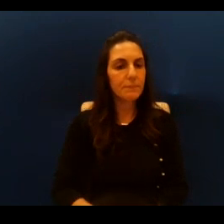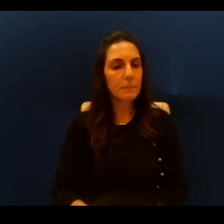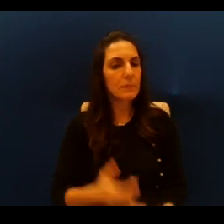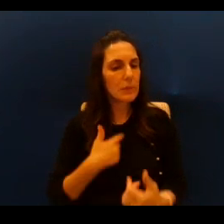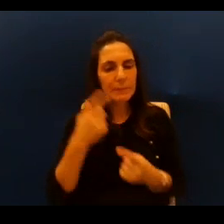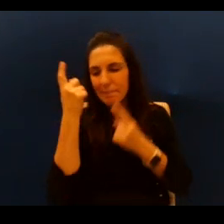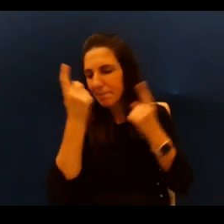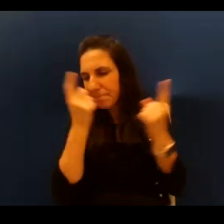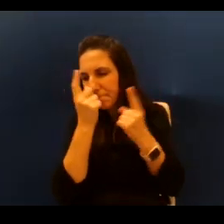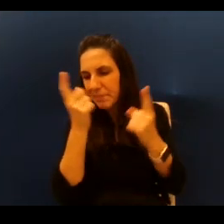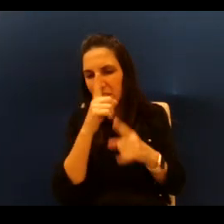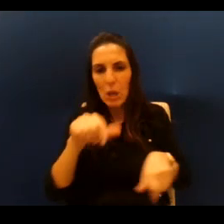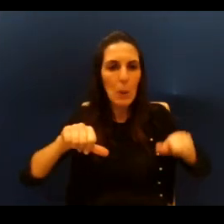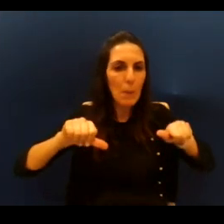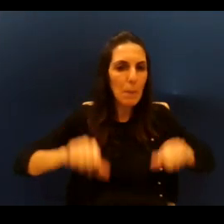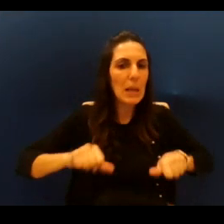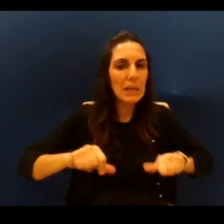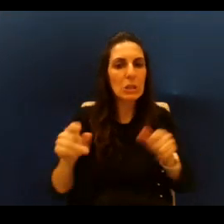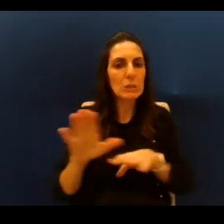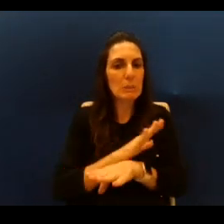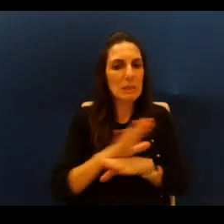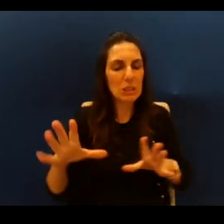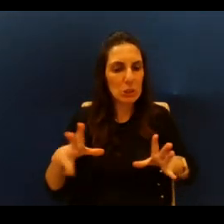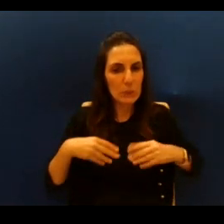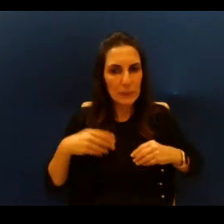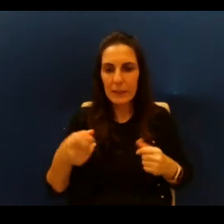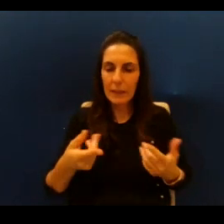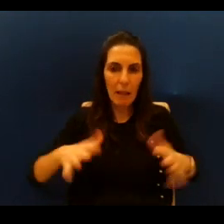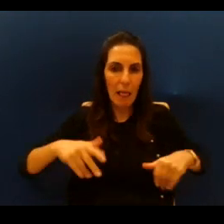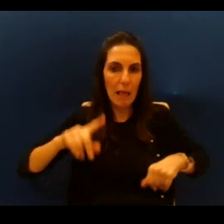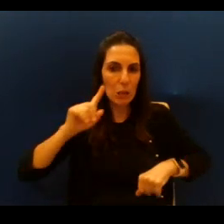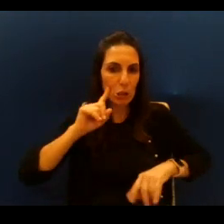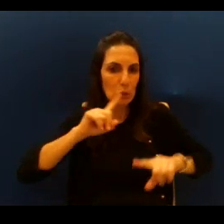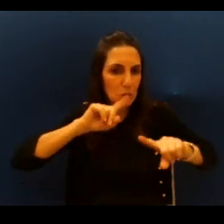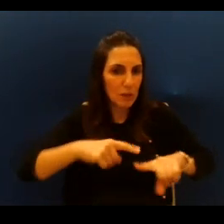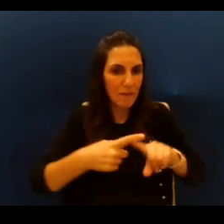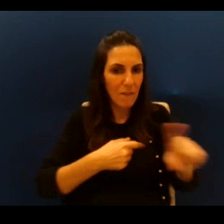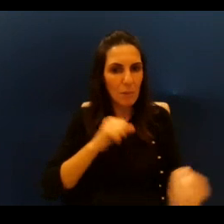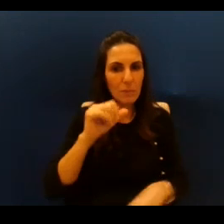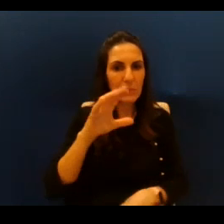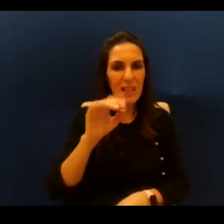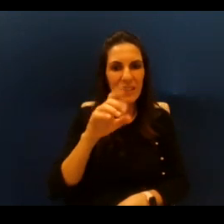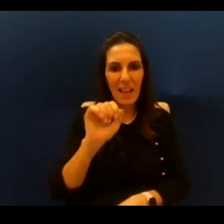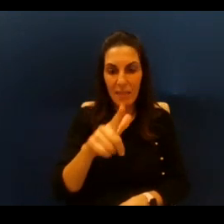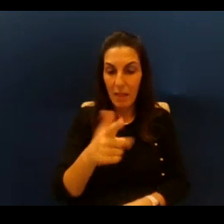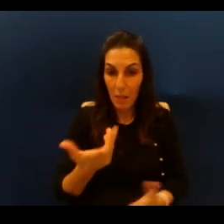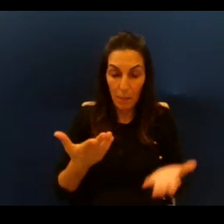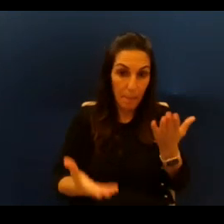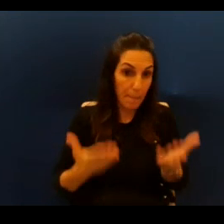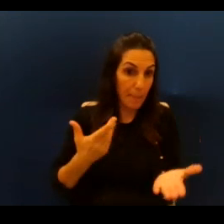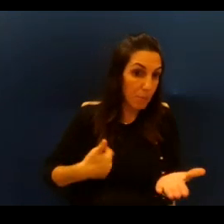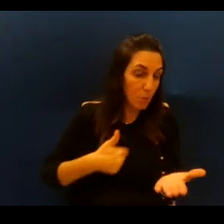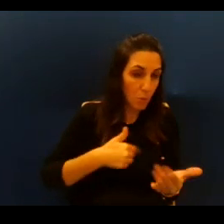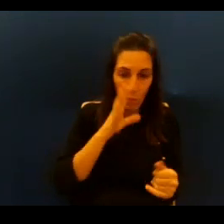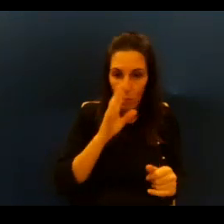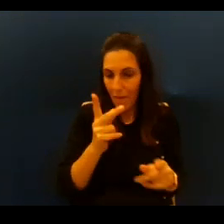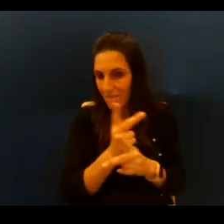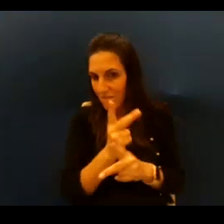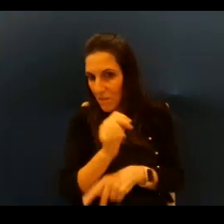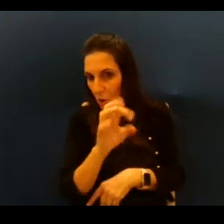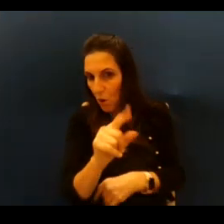the potential business owner when he said he hasn't gotten a response from Centennial, could we maybe figure out